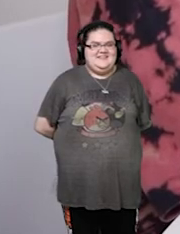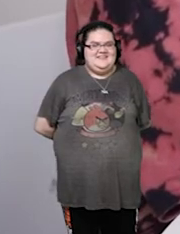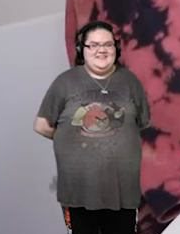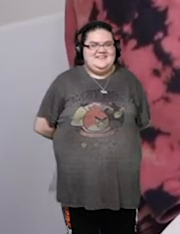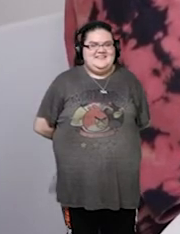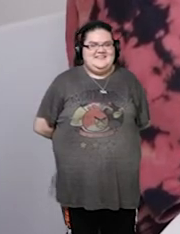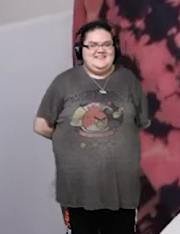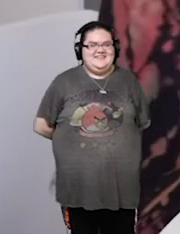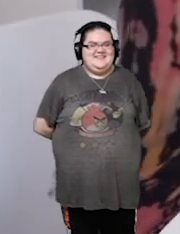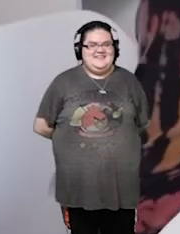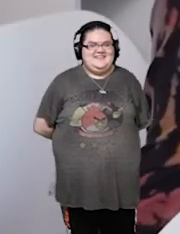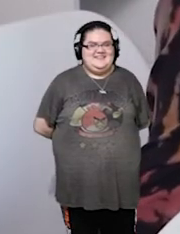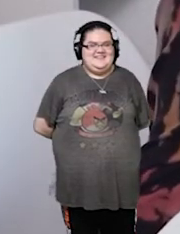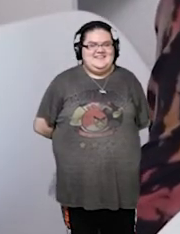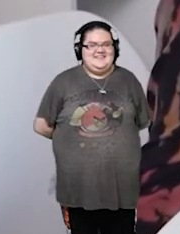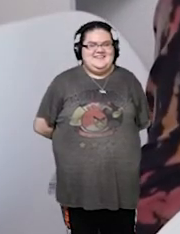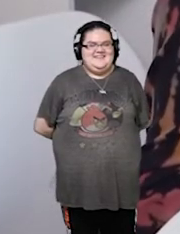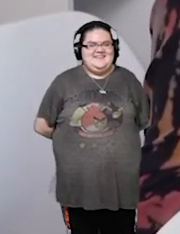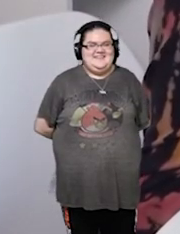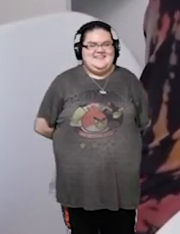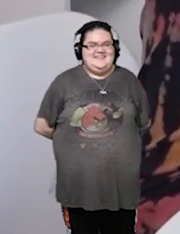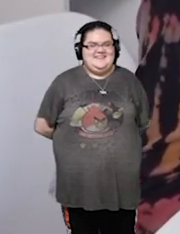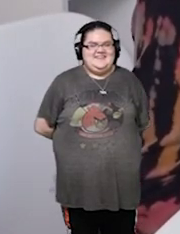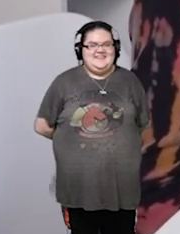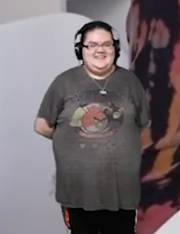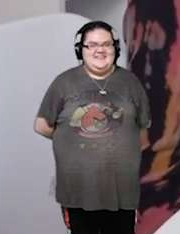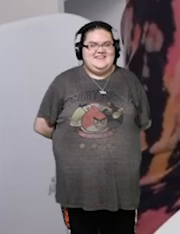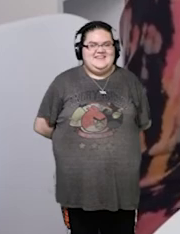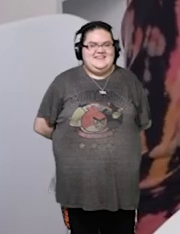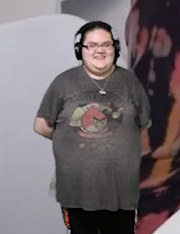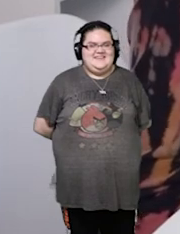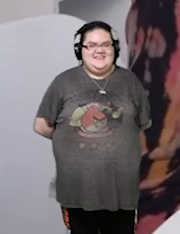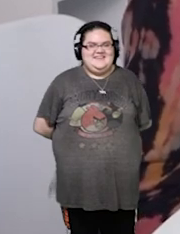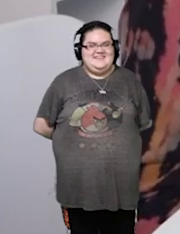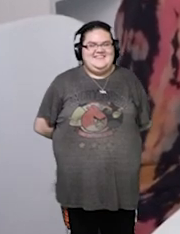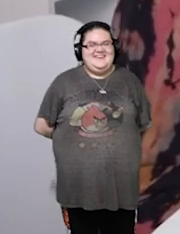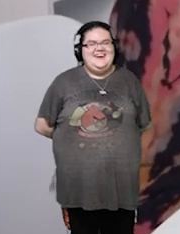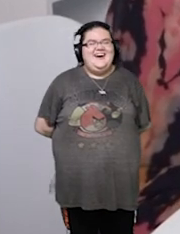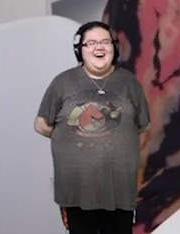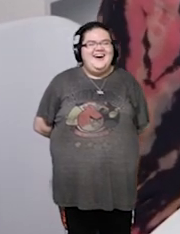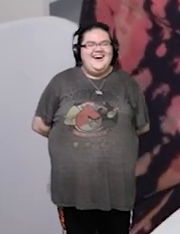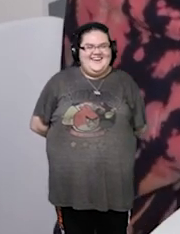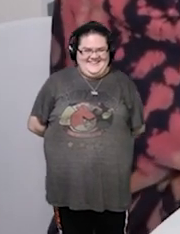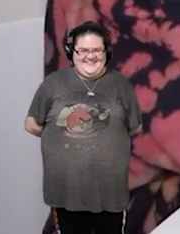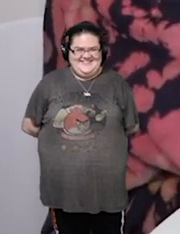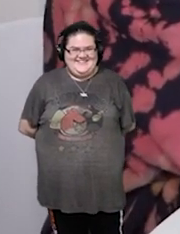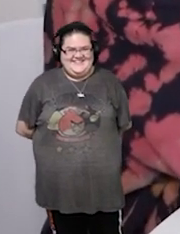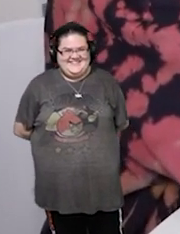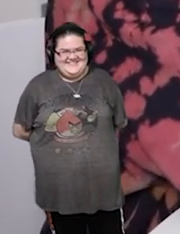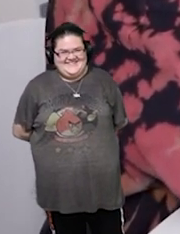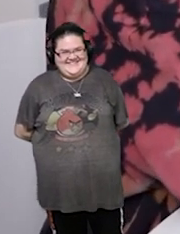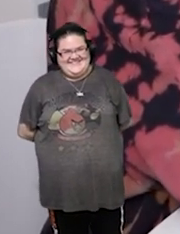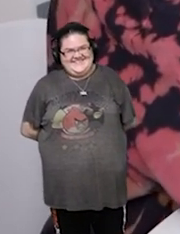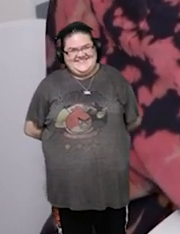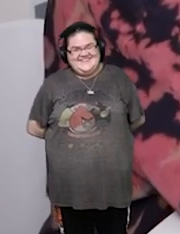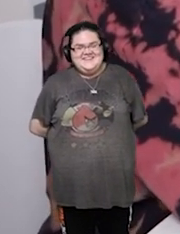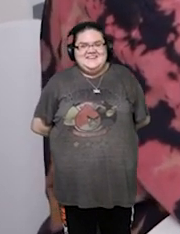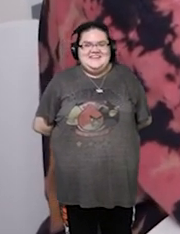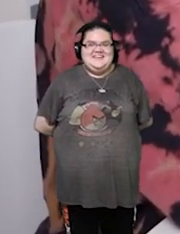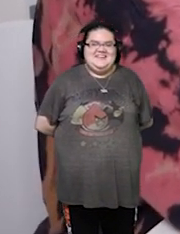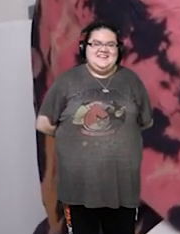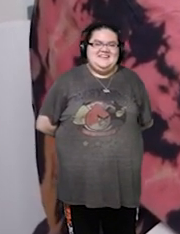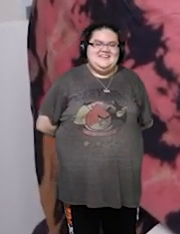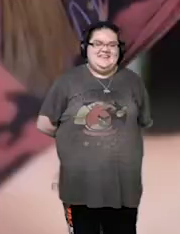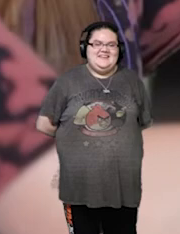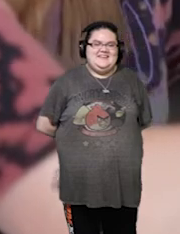I don't trust you. I don't want to touch it. Josh, stop it. I don't want lubey hands. I've got. Josh! Oh my God. I've got stuff to